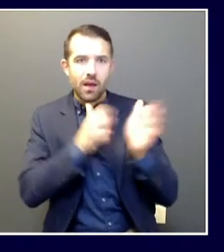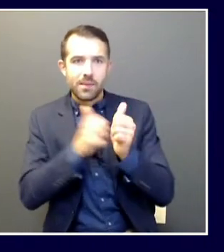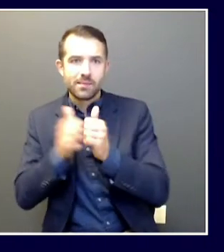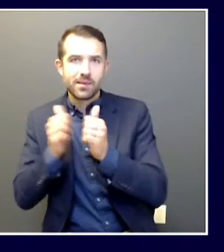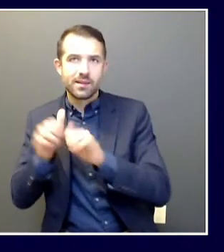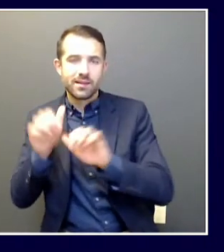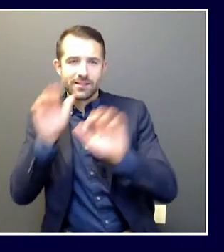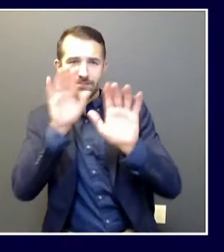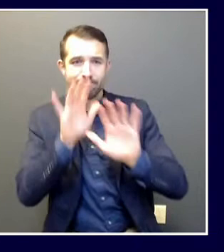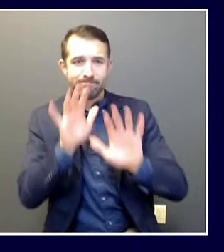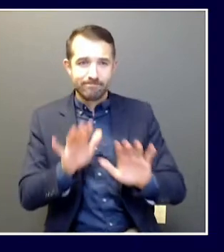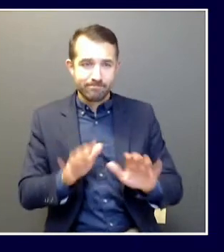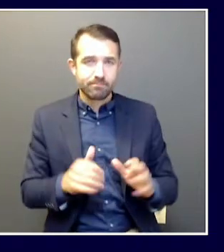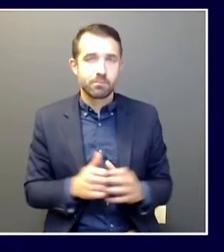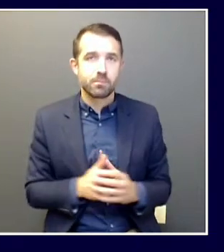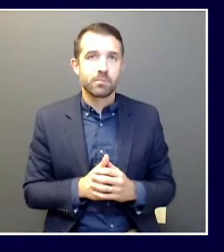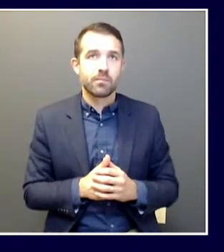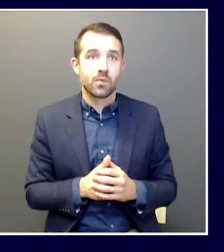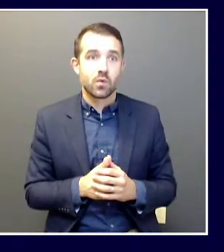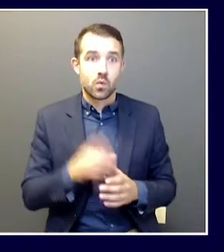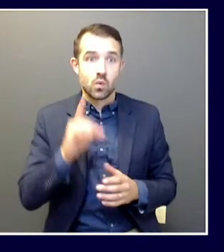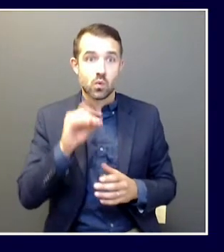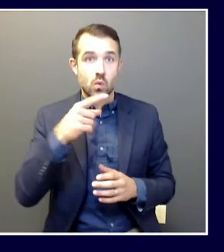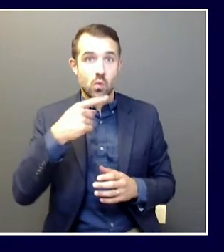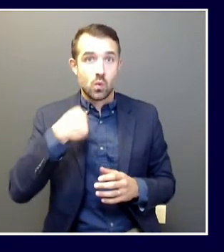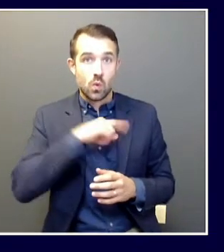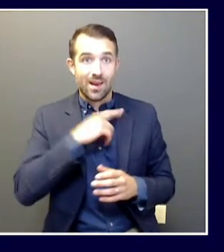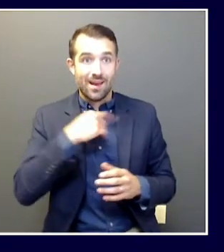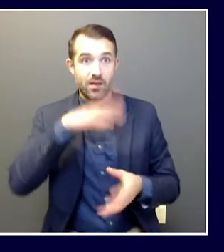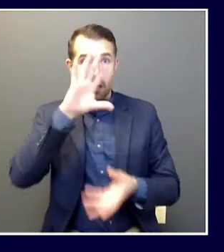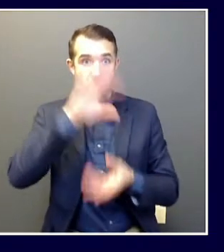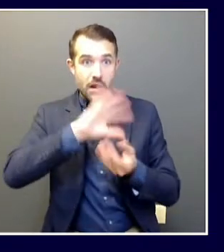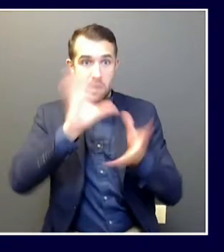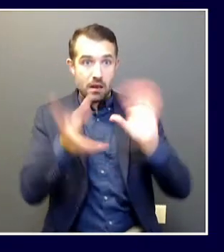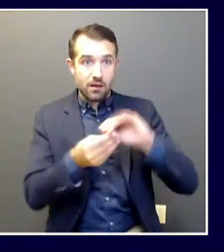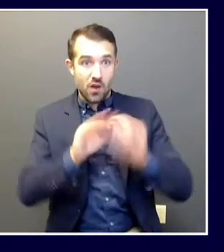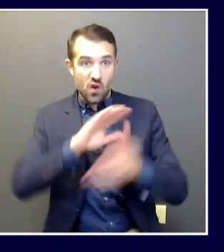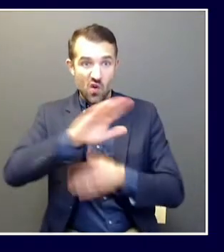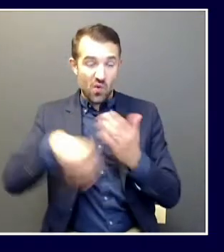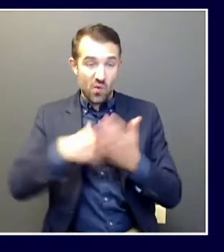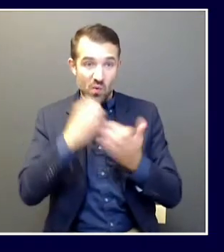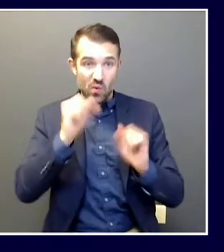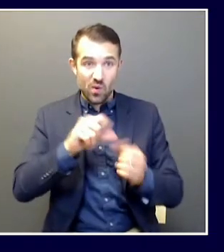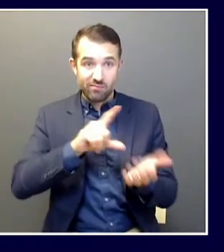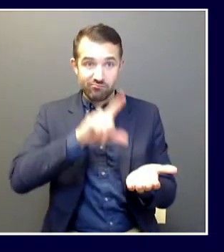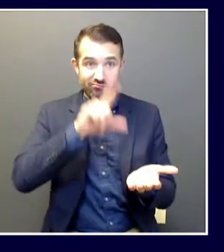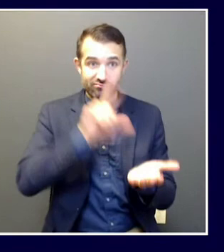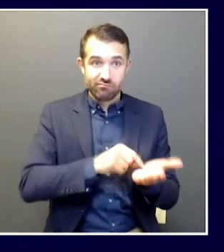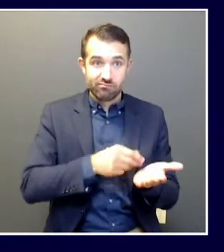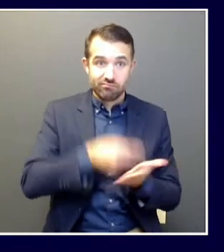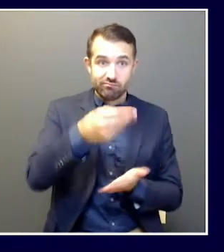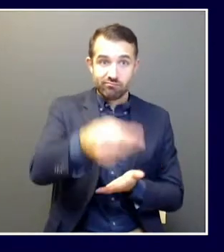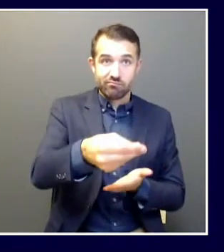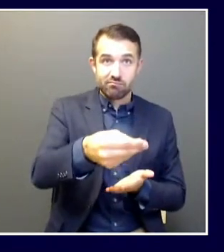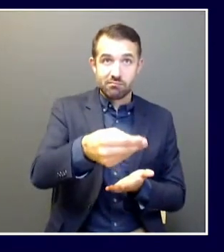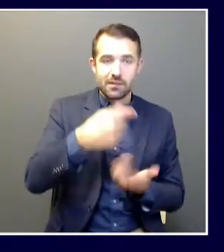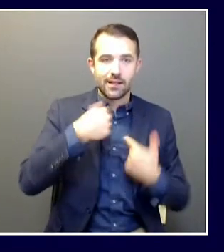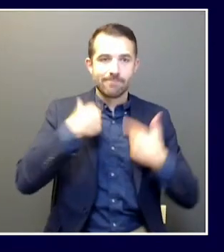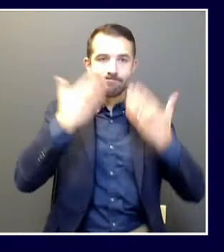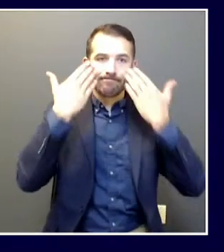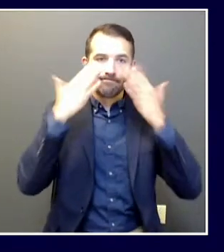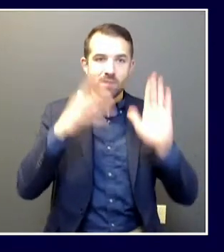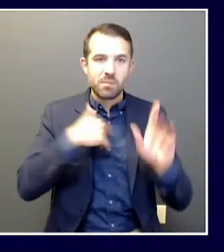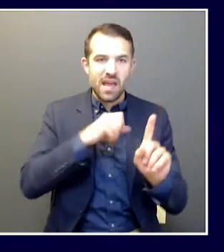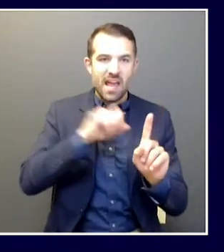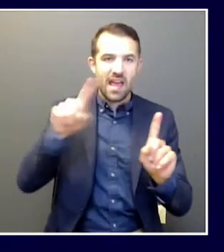know whether we've aggregated it in a manner that we could publish. I'll check with our epidemiology team. As you know,